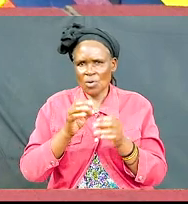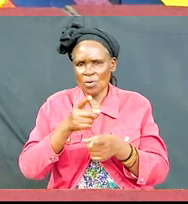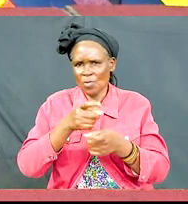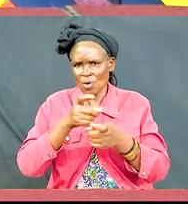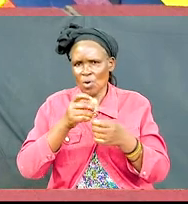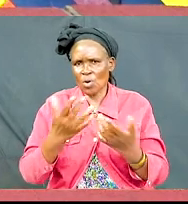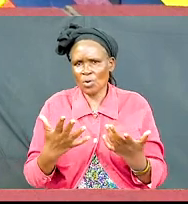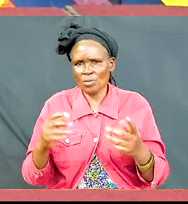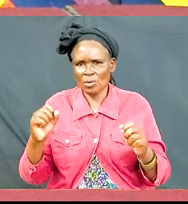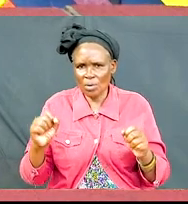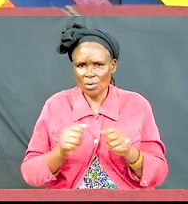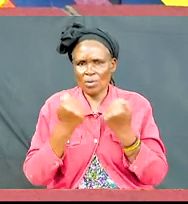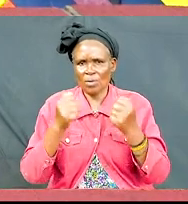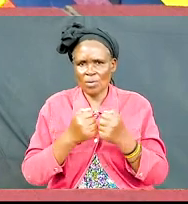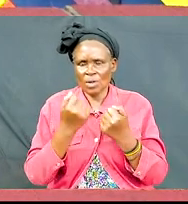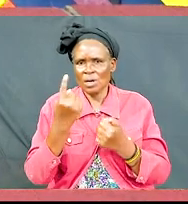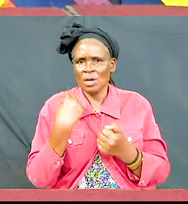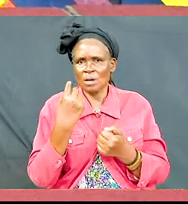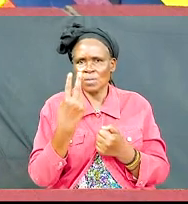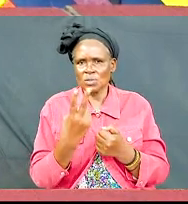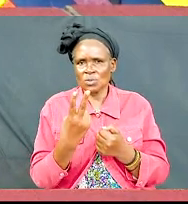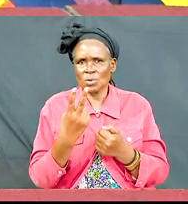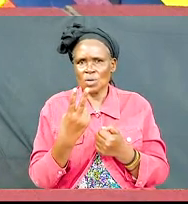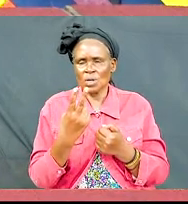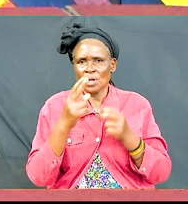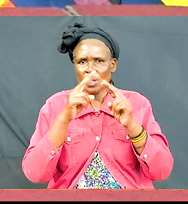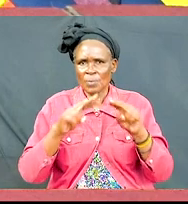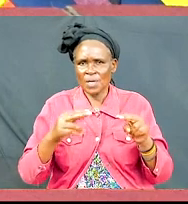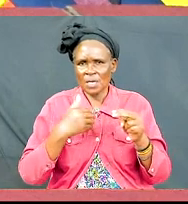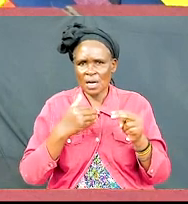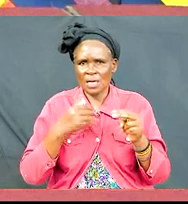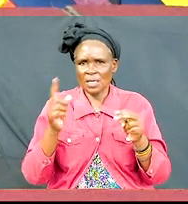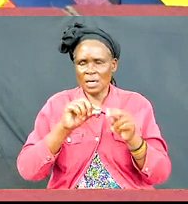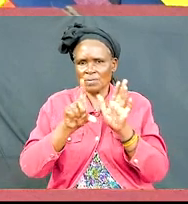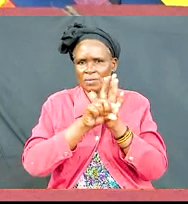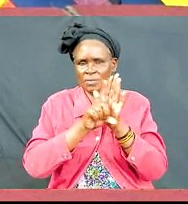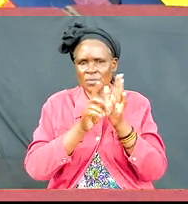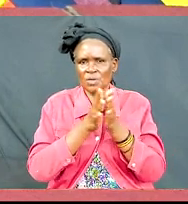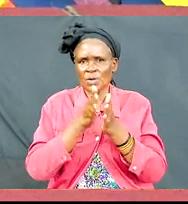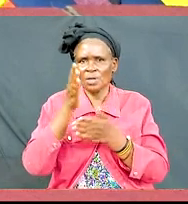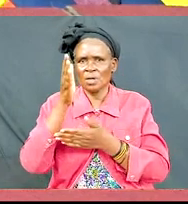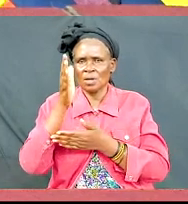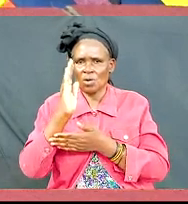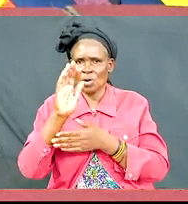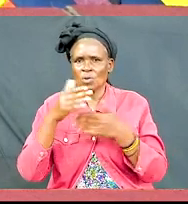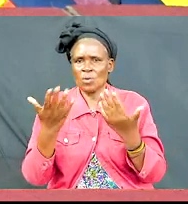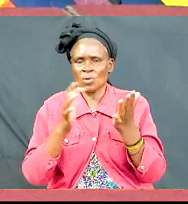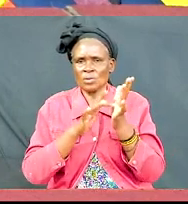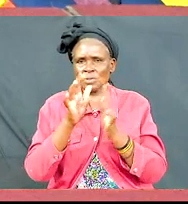chaos. Number two, peace as a right relationship with God or with Jesus